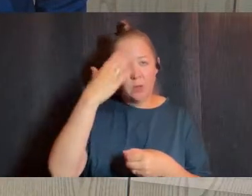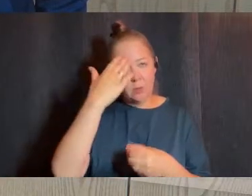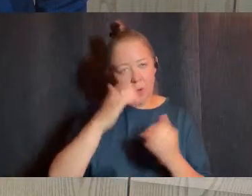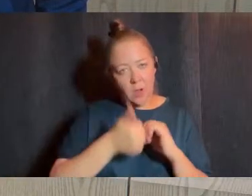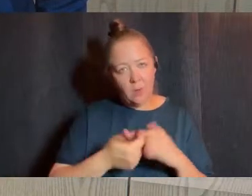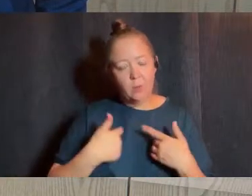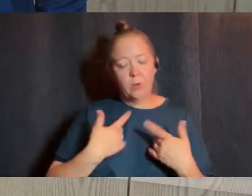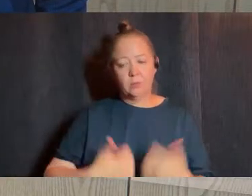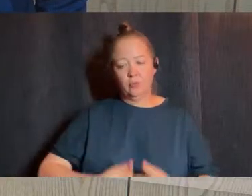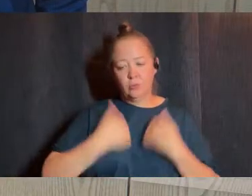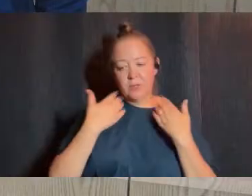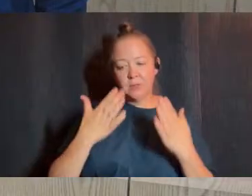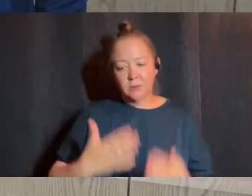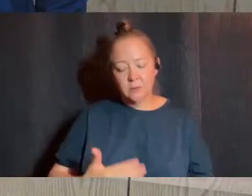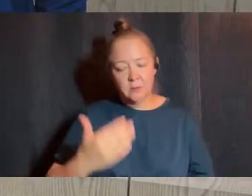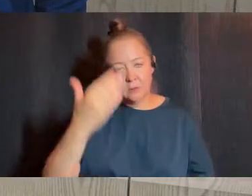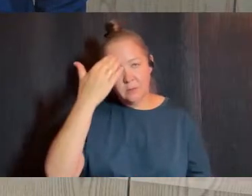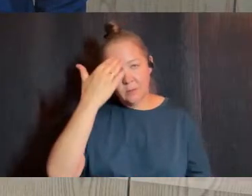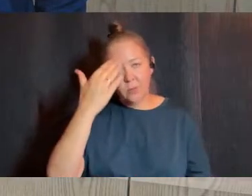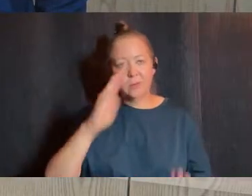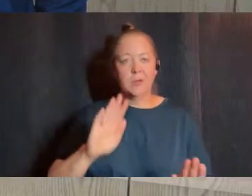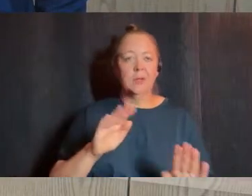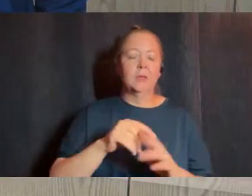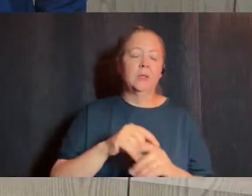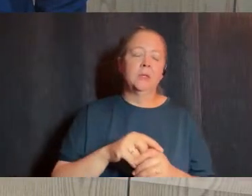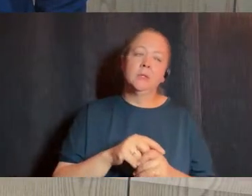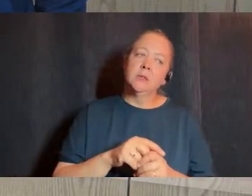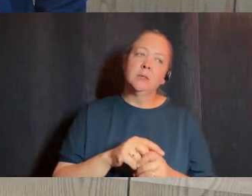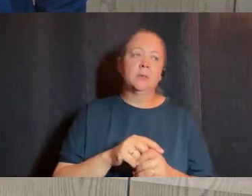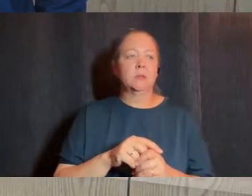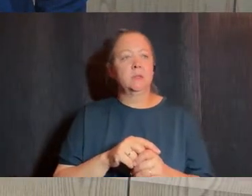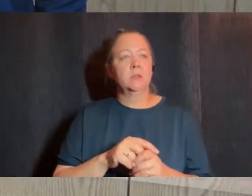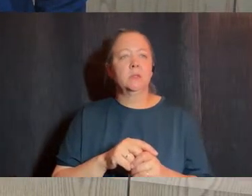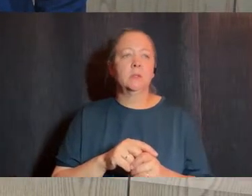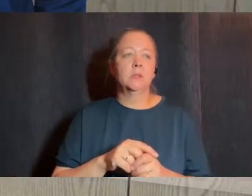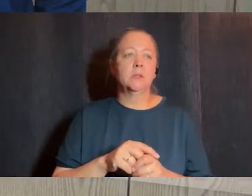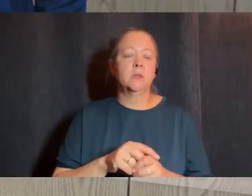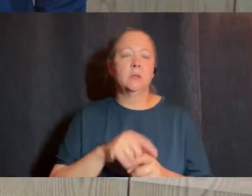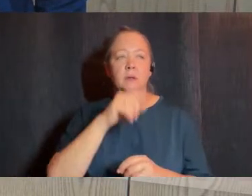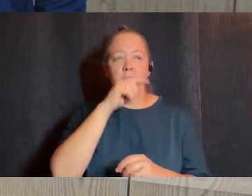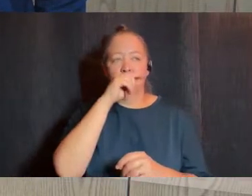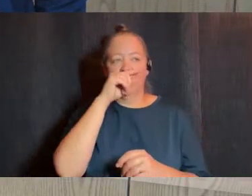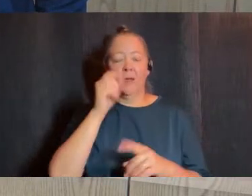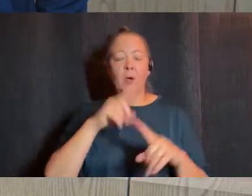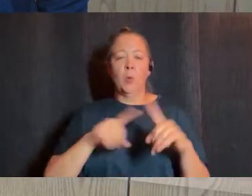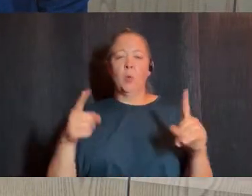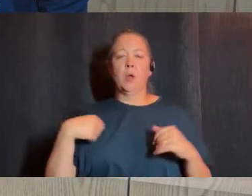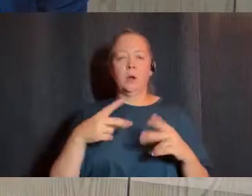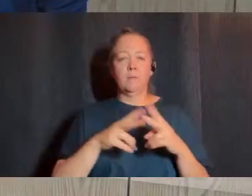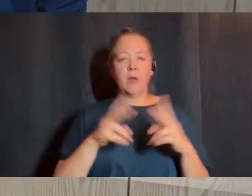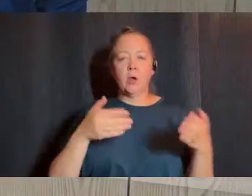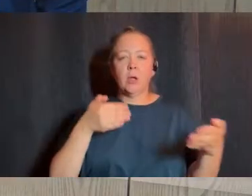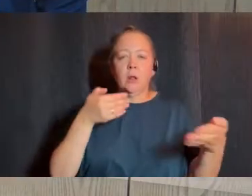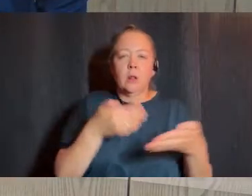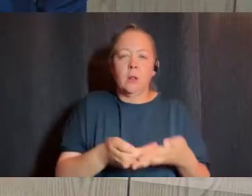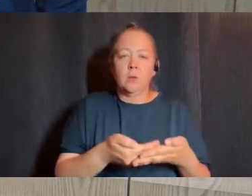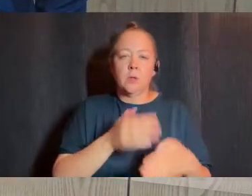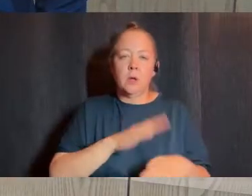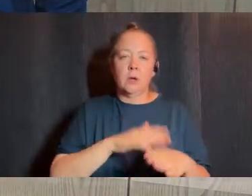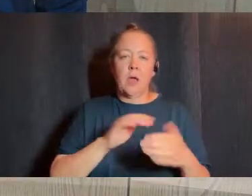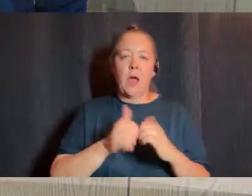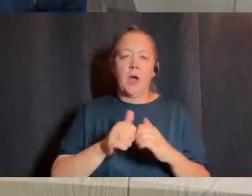community policing, especially in the town of Cheverly, where we're very intimate in how we do things. We really appreciate you. Thank